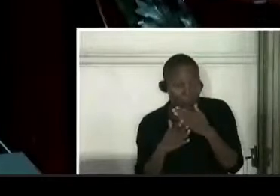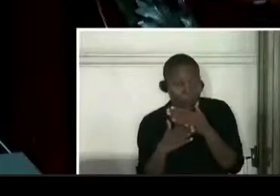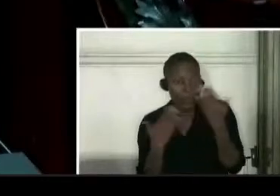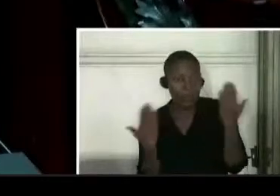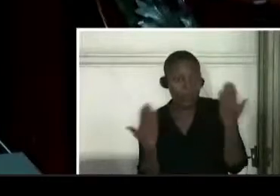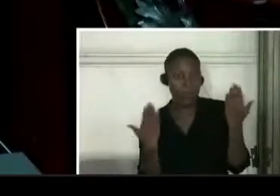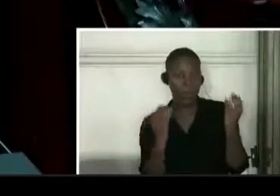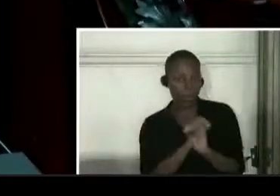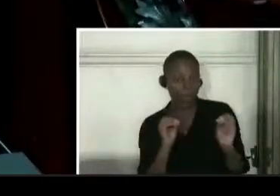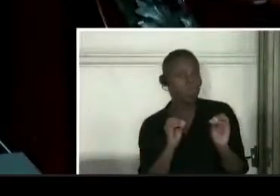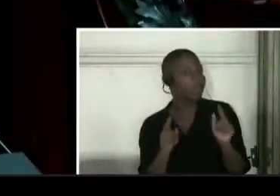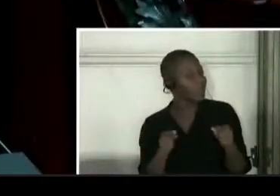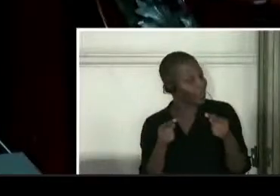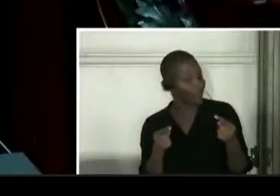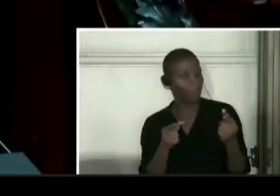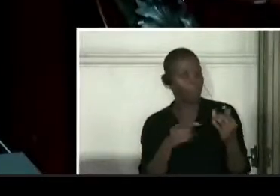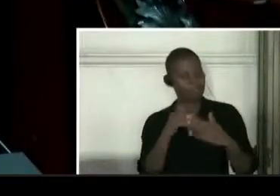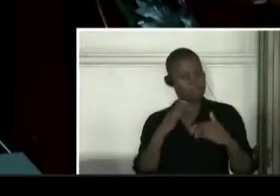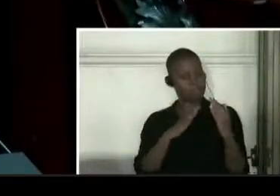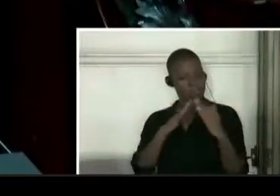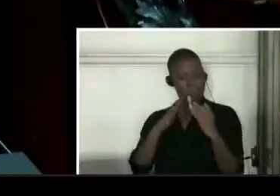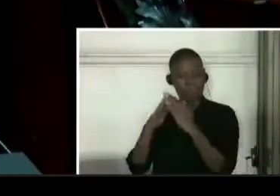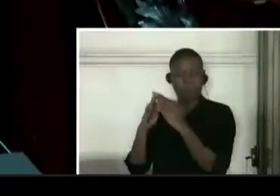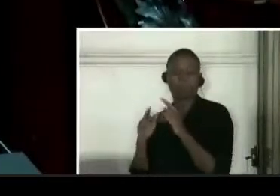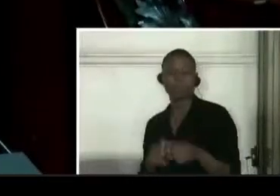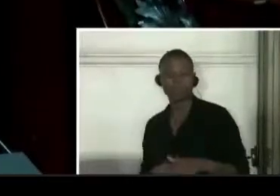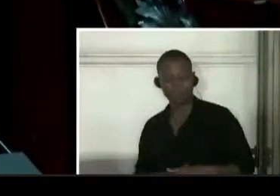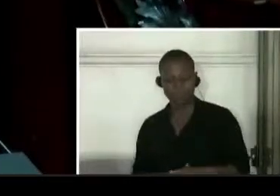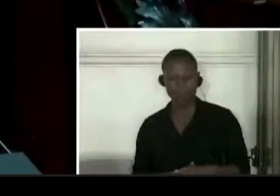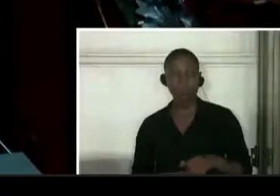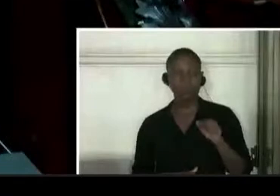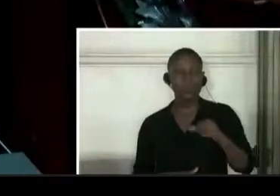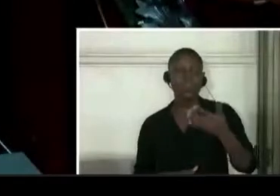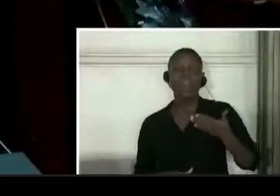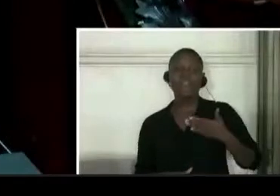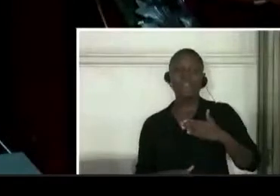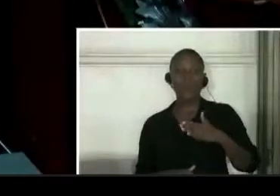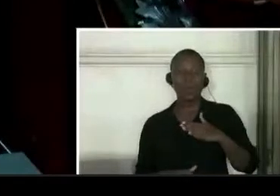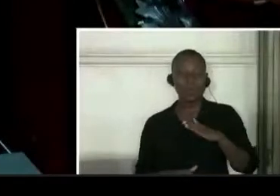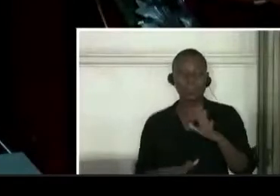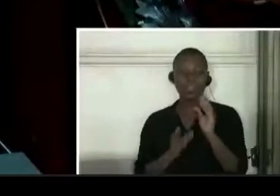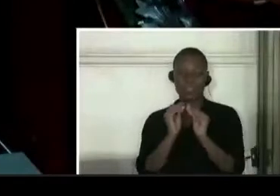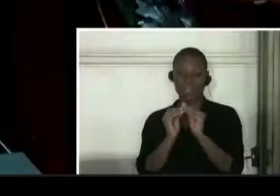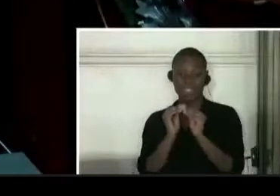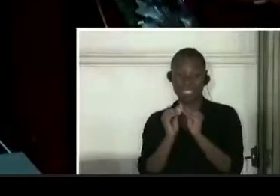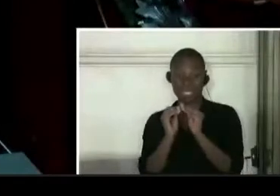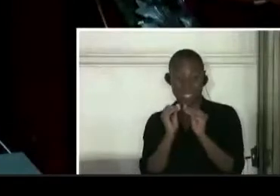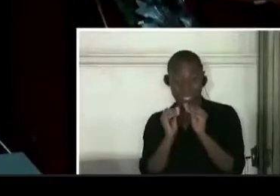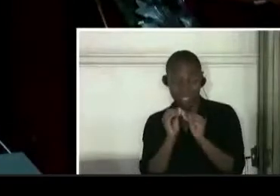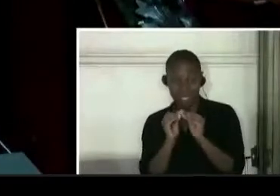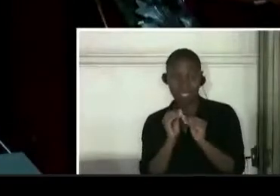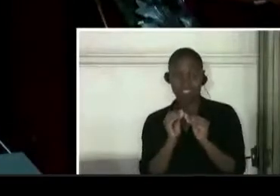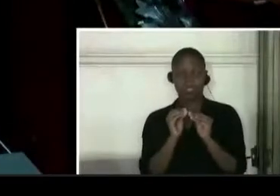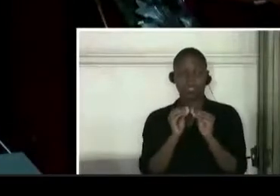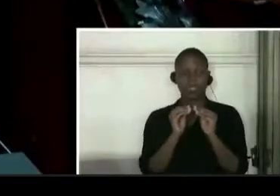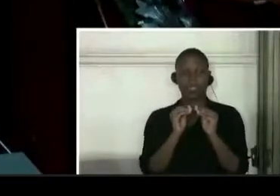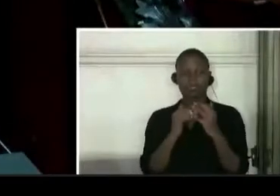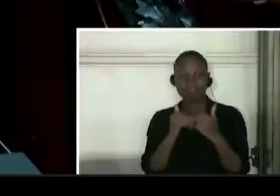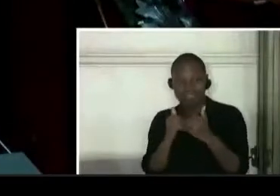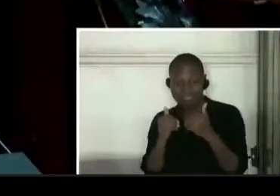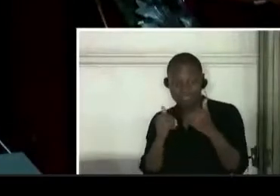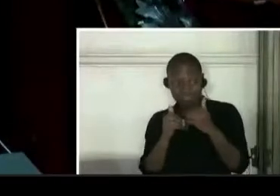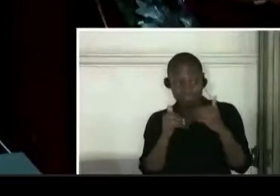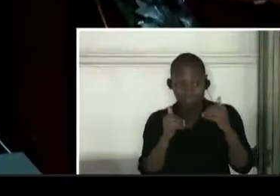spatial patterns which exacerbate socio-economic imbalance and inefficiency. And we are certain that the allocation